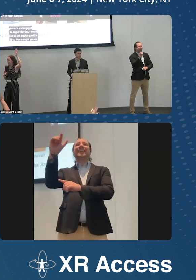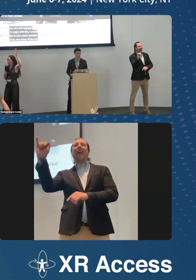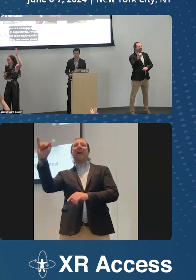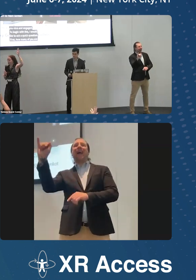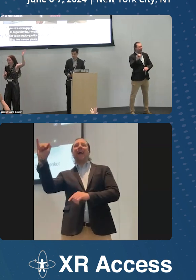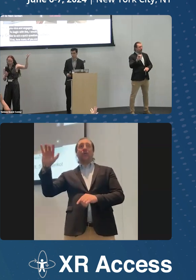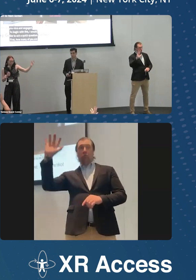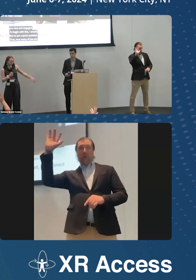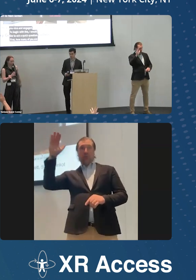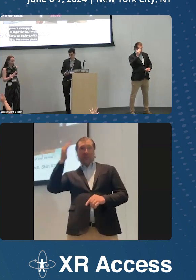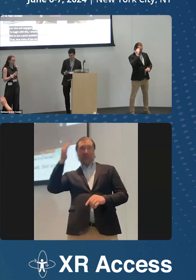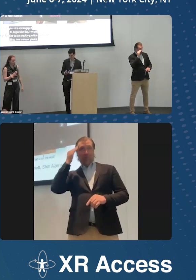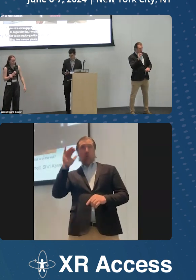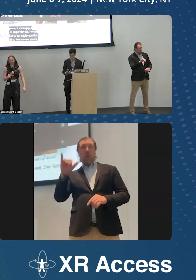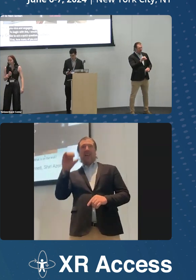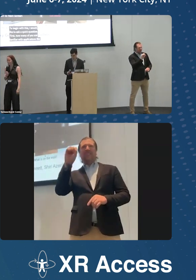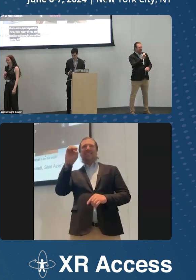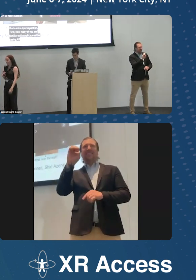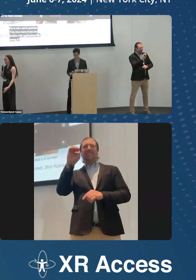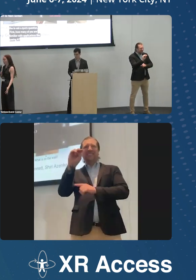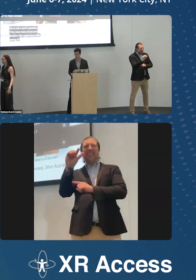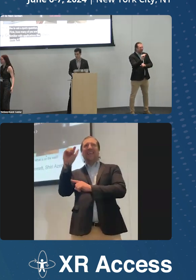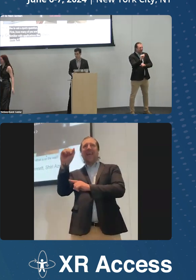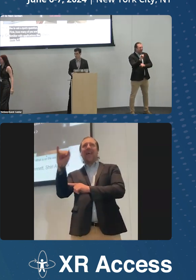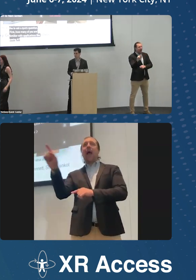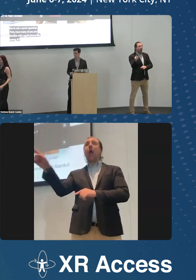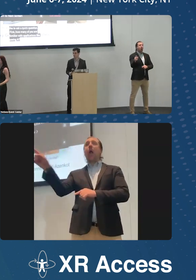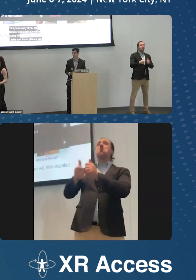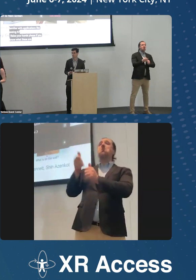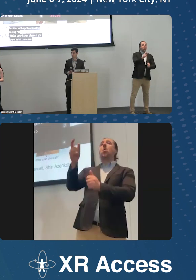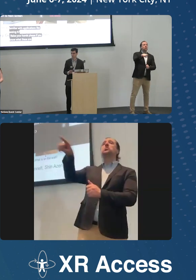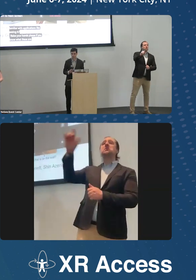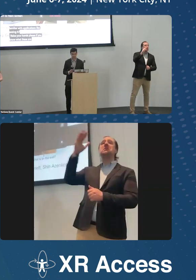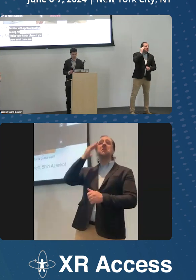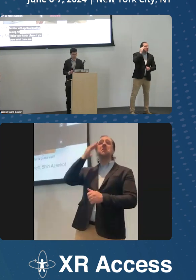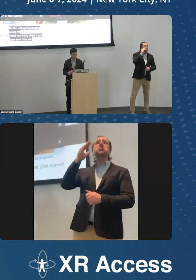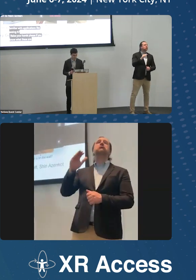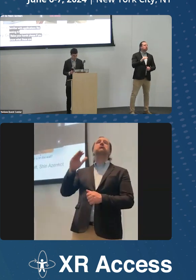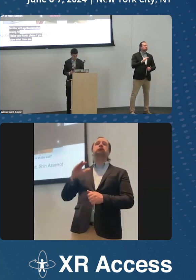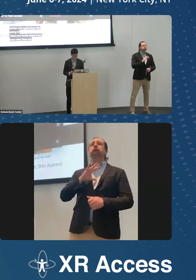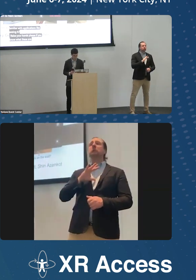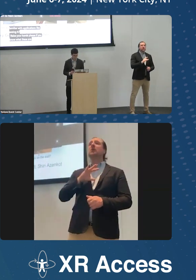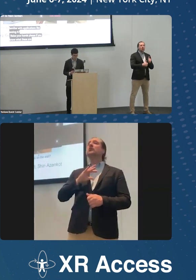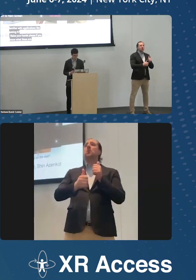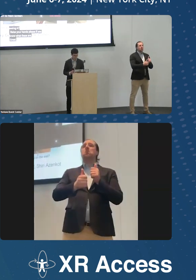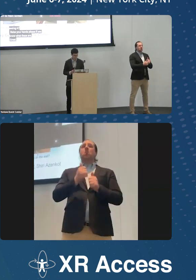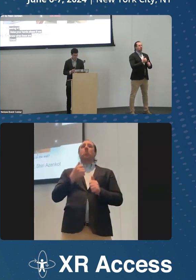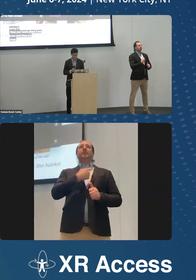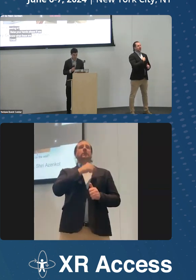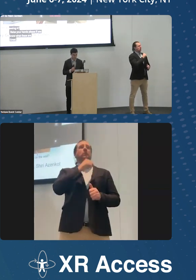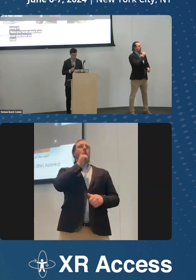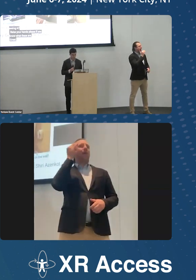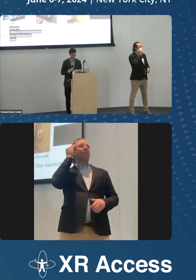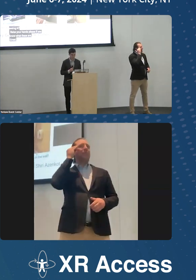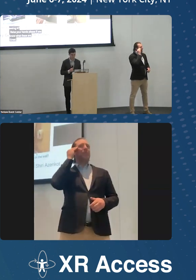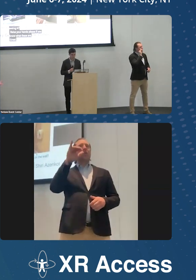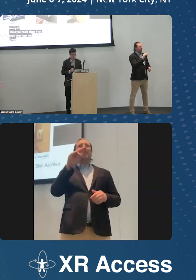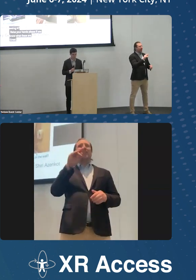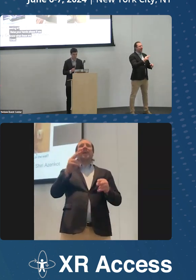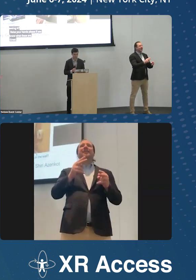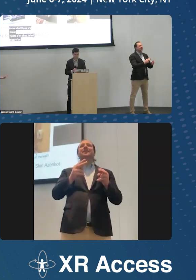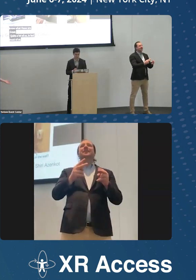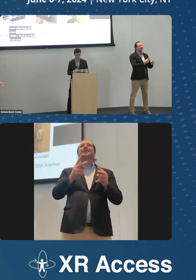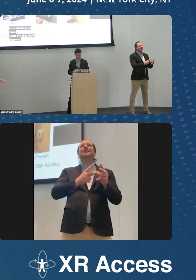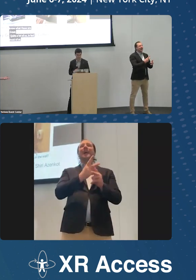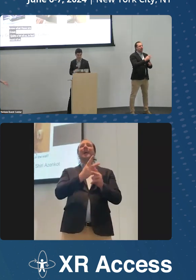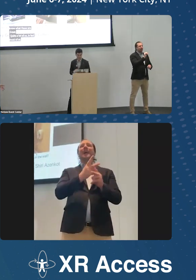these are. Great. Okay. Quite a lot of us. In fact, most of us. So for those of us who aren't as familiar, these sorts of applications allow